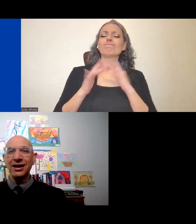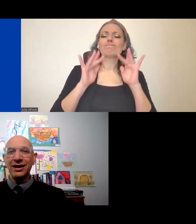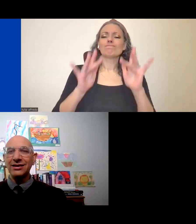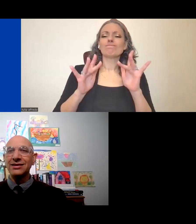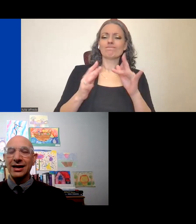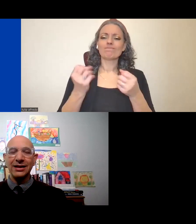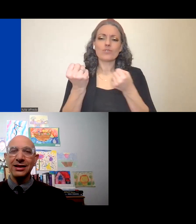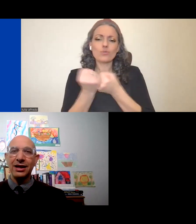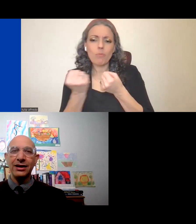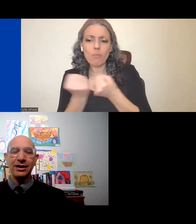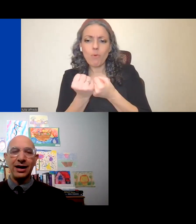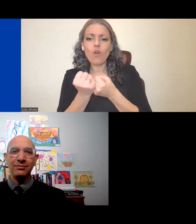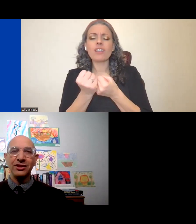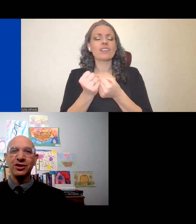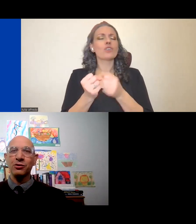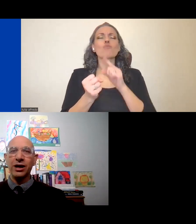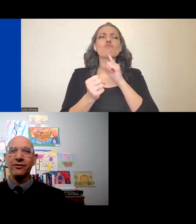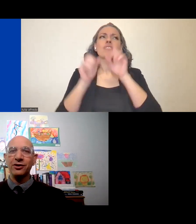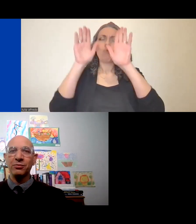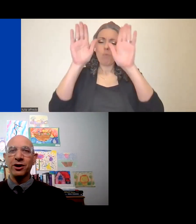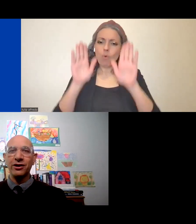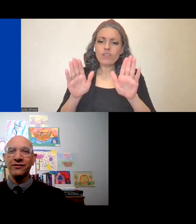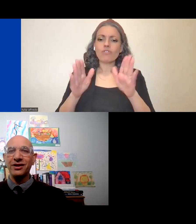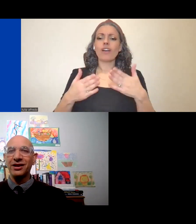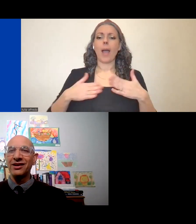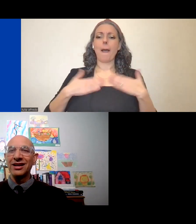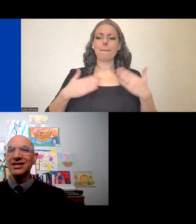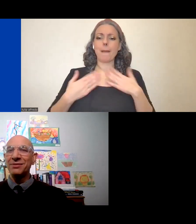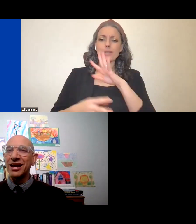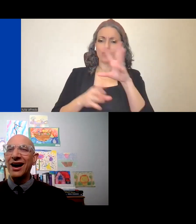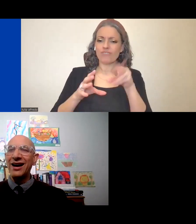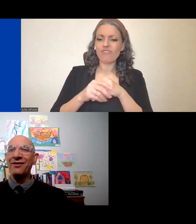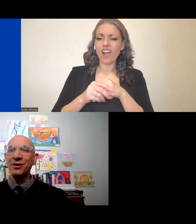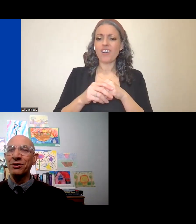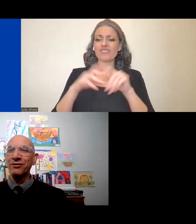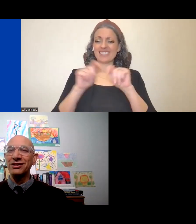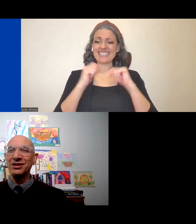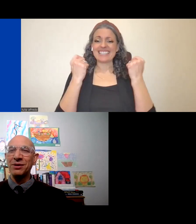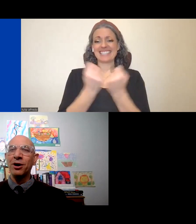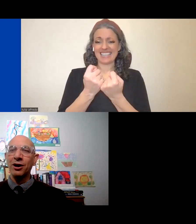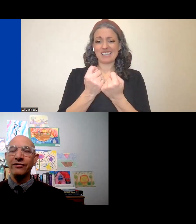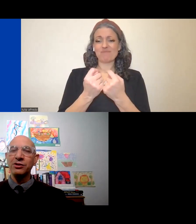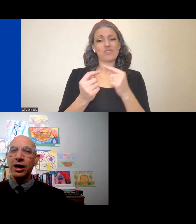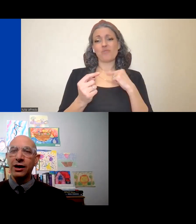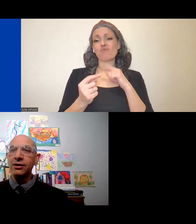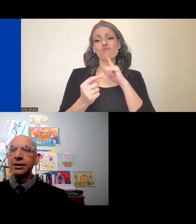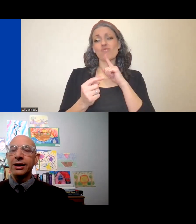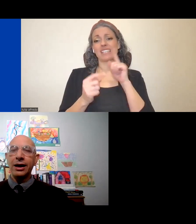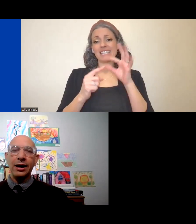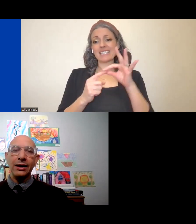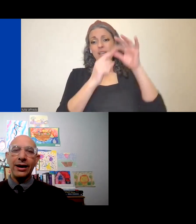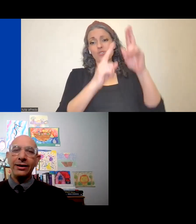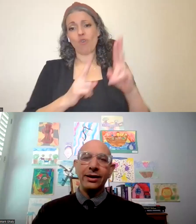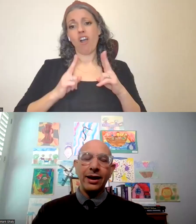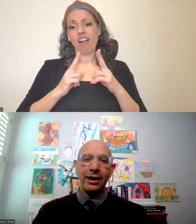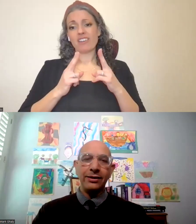advocacy is second to none, and I'm just so grateful you're part of the team that I have a privilege to be part of as well.